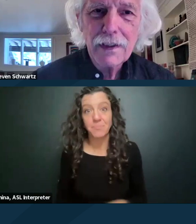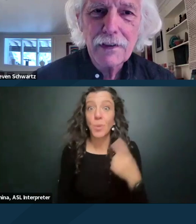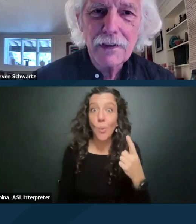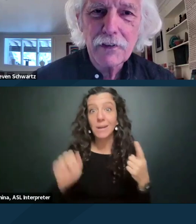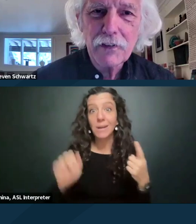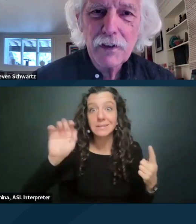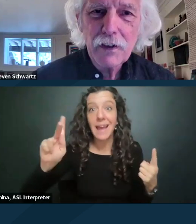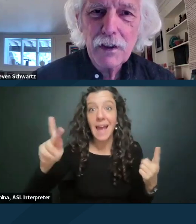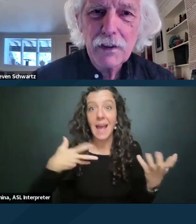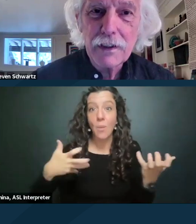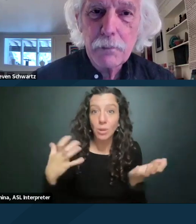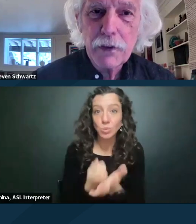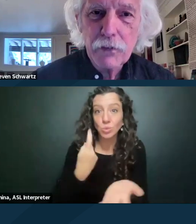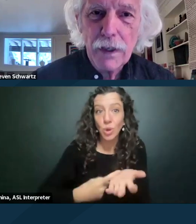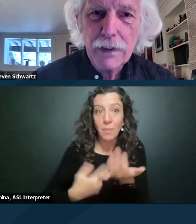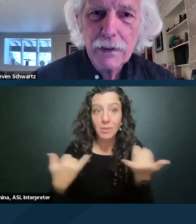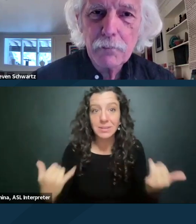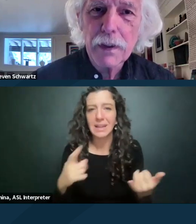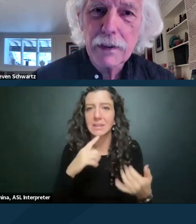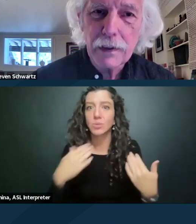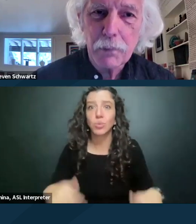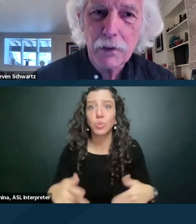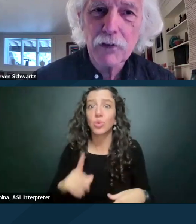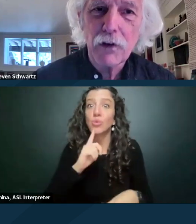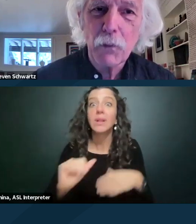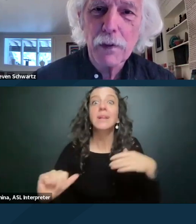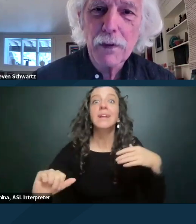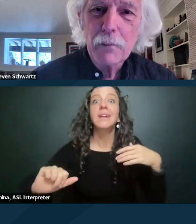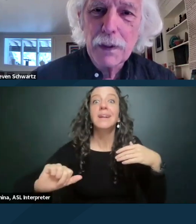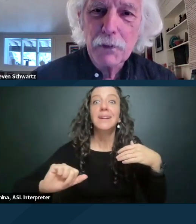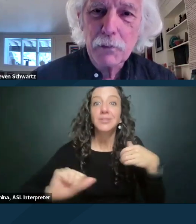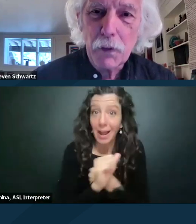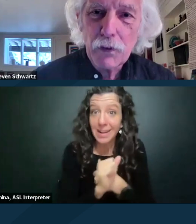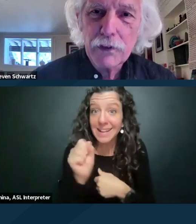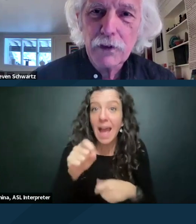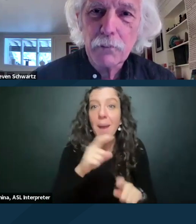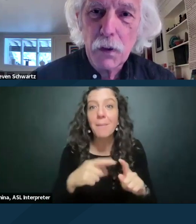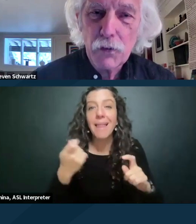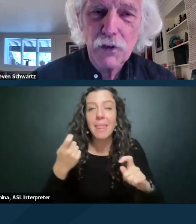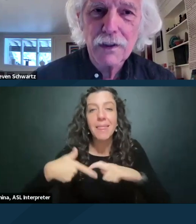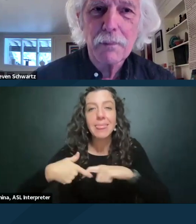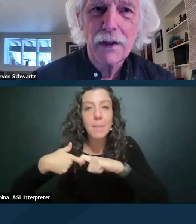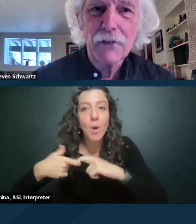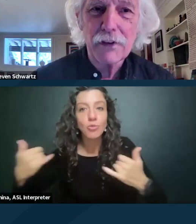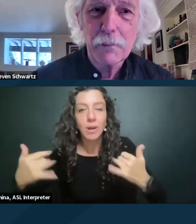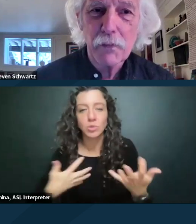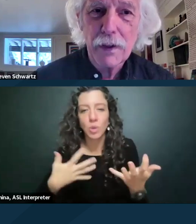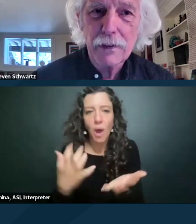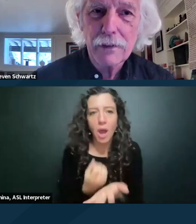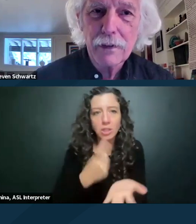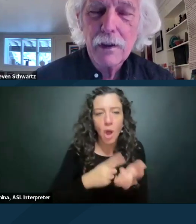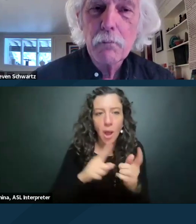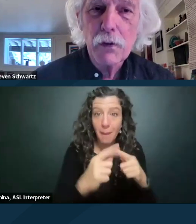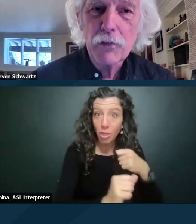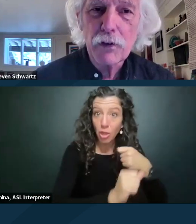today, is deeply threatening, but in limbo. So I want to be able to both talk about the deep